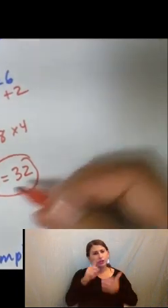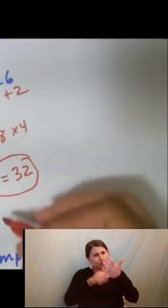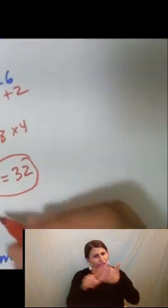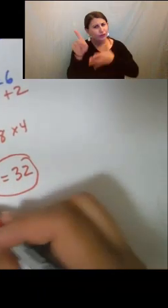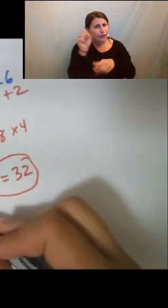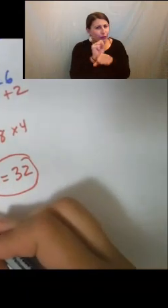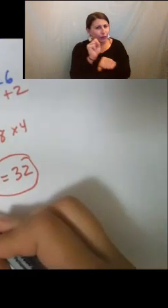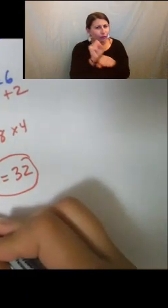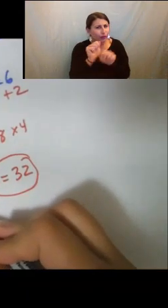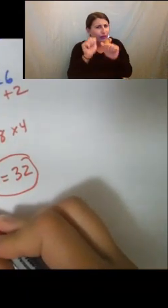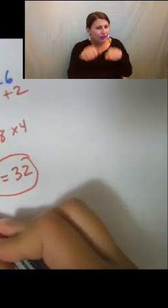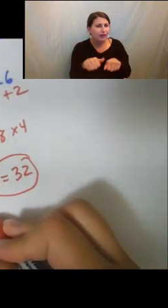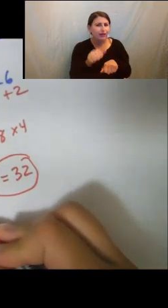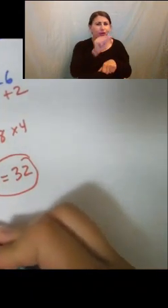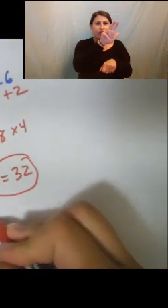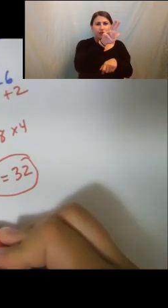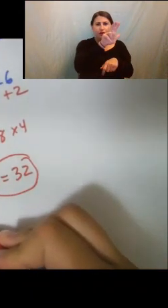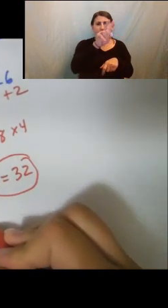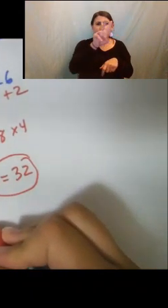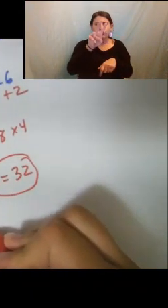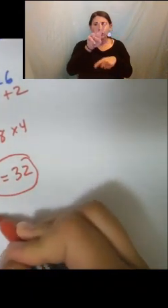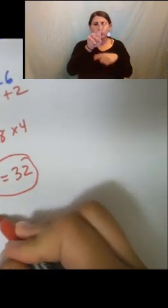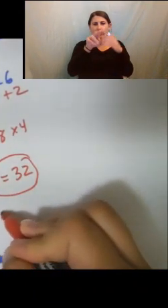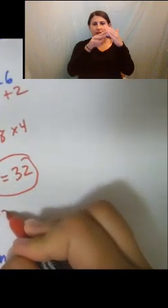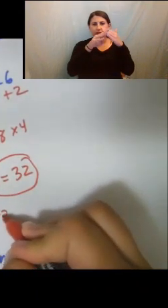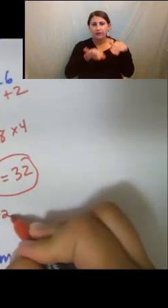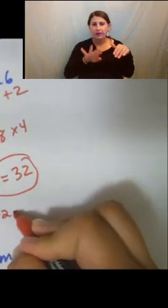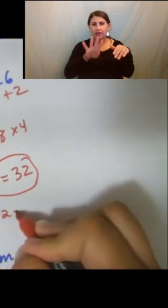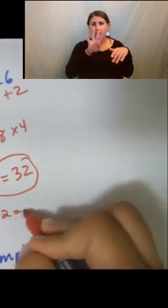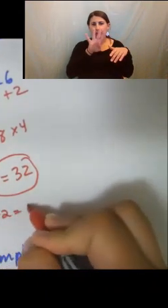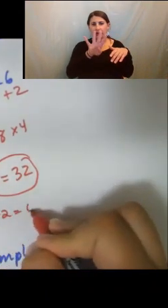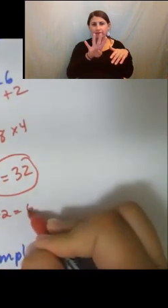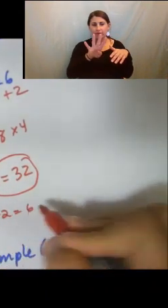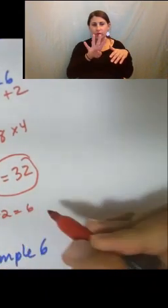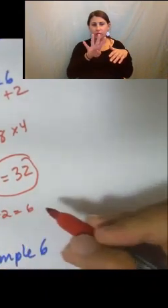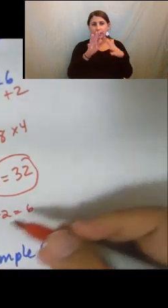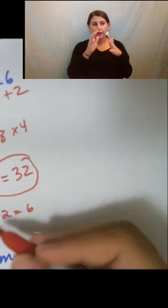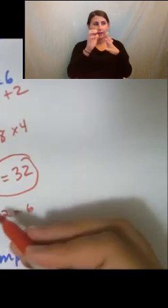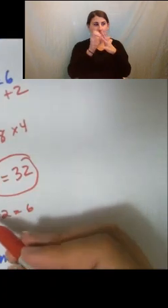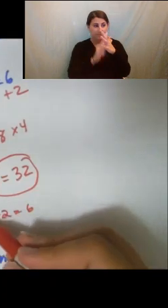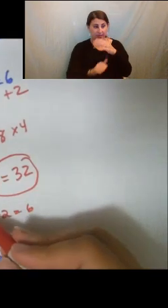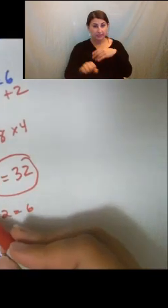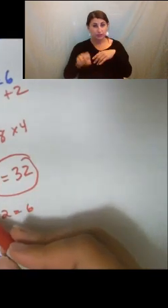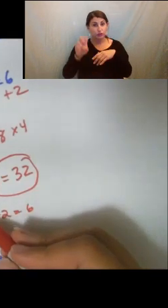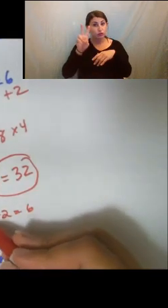Okay, and you can check your work by doing 32 divided by 4 minus 2 equals 6. Let's